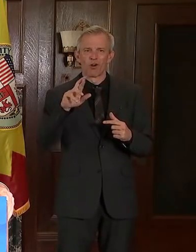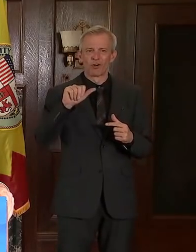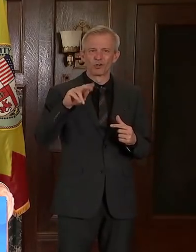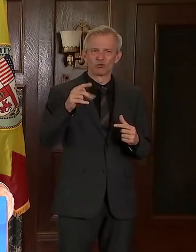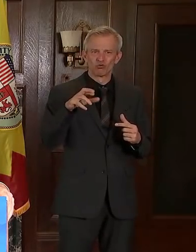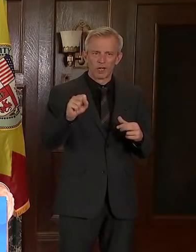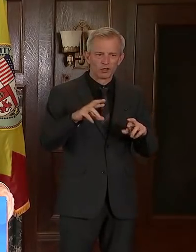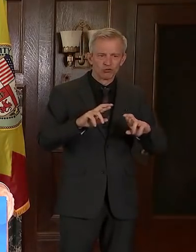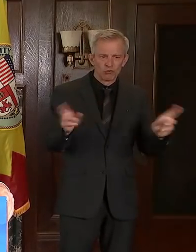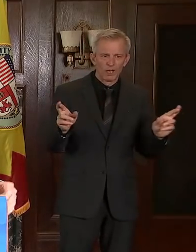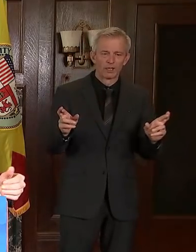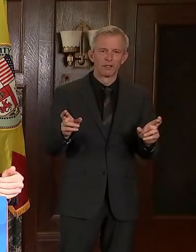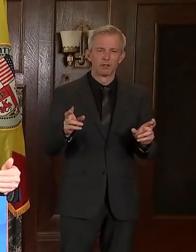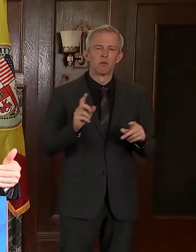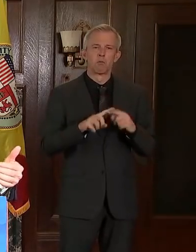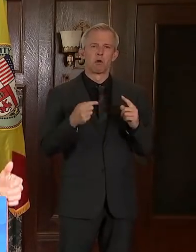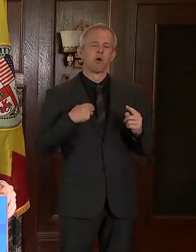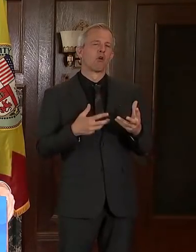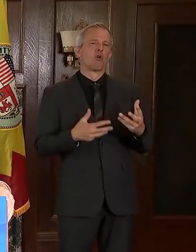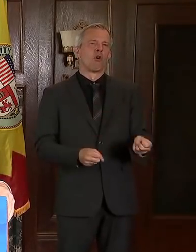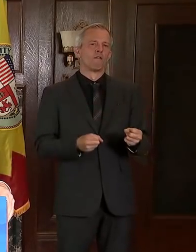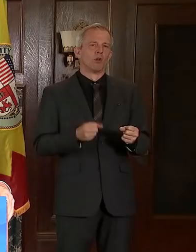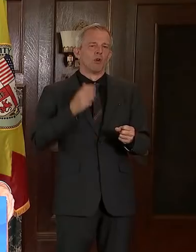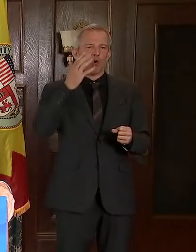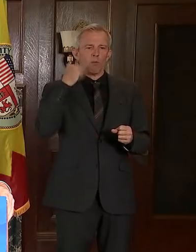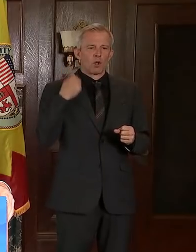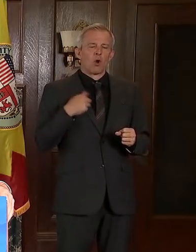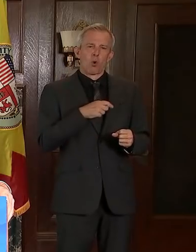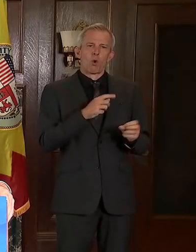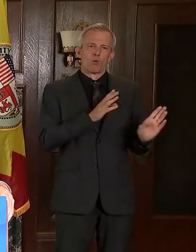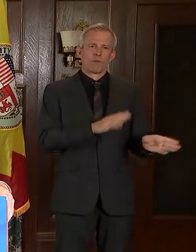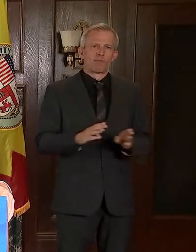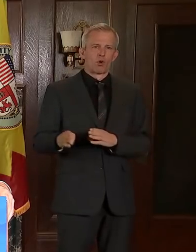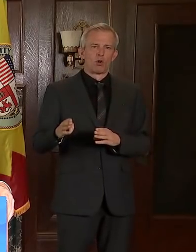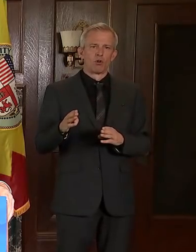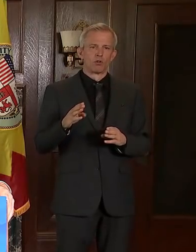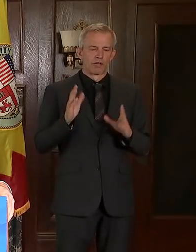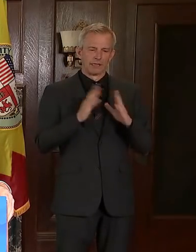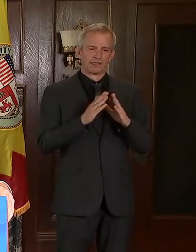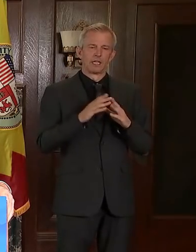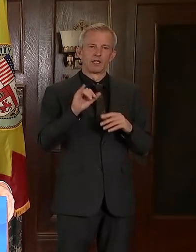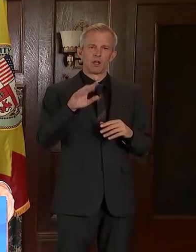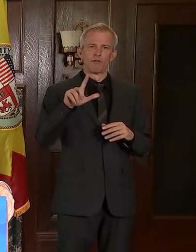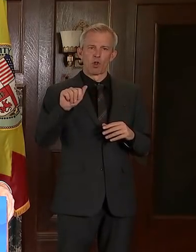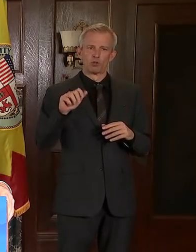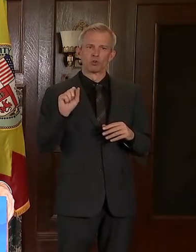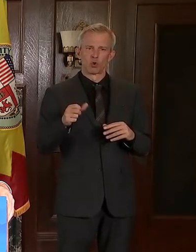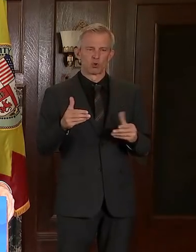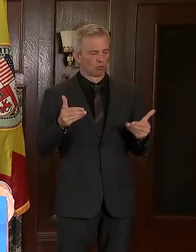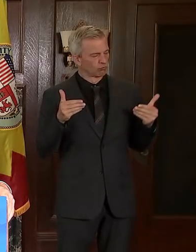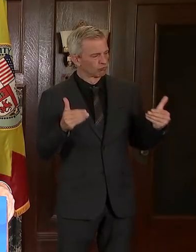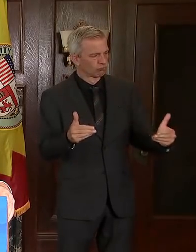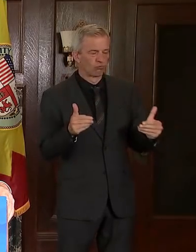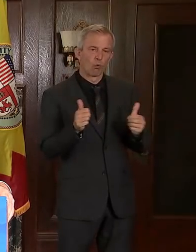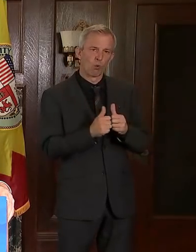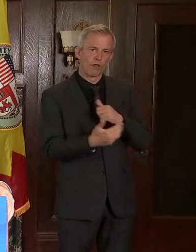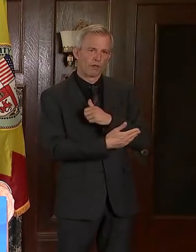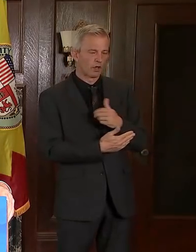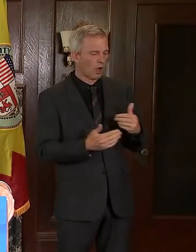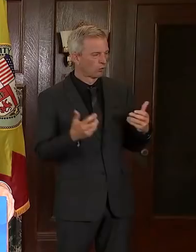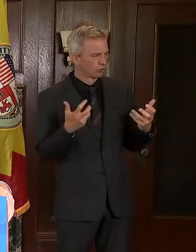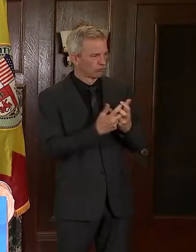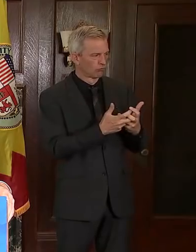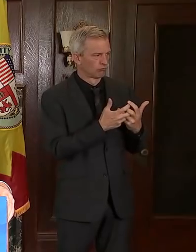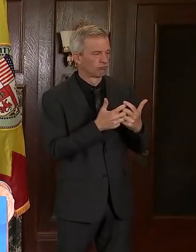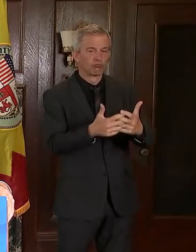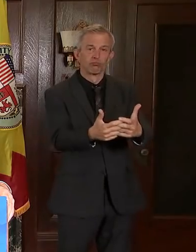days, but I was confident, because we've been gearing up for this, that the city of Los Angeles could move together with the county, as they said on Friday. That was